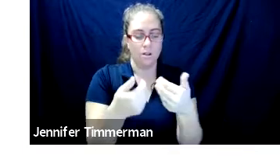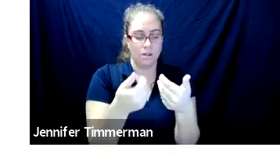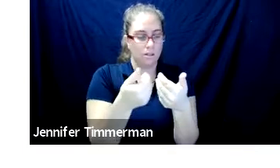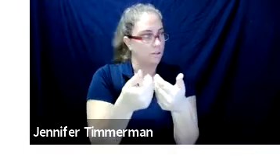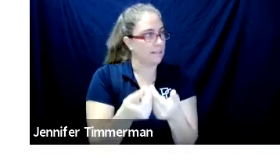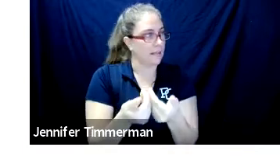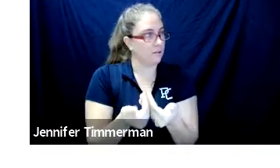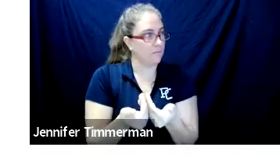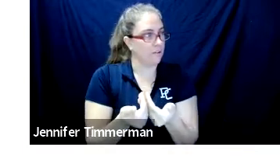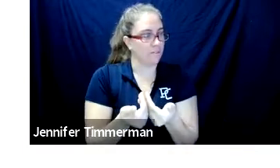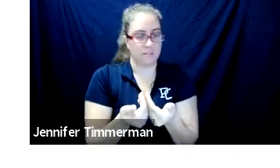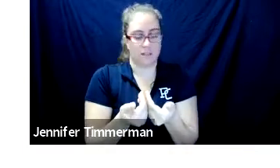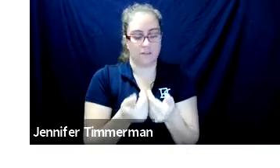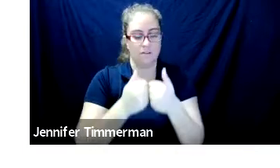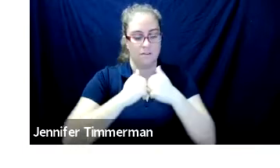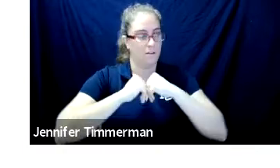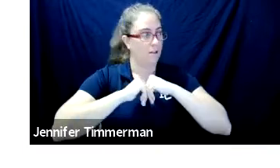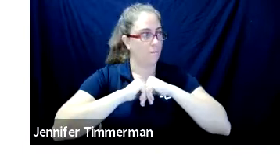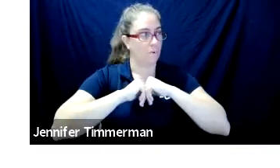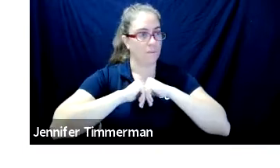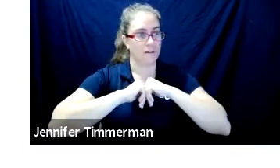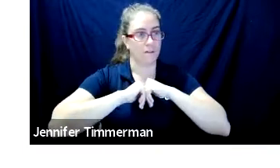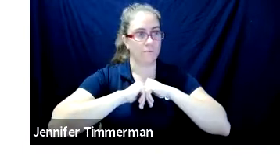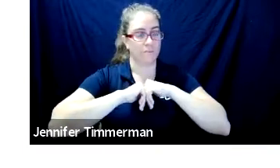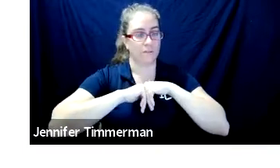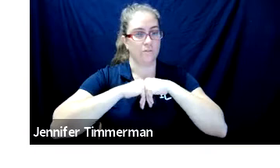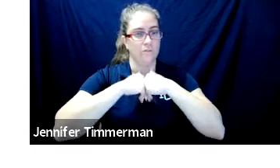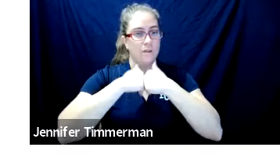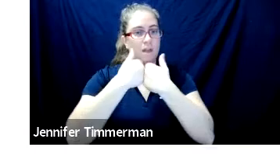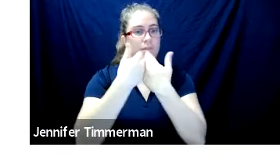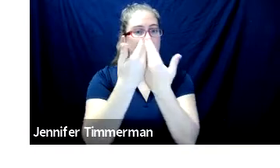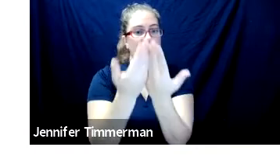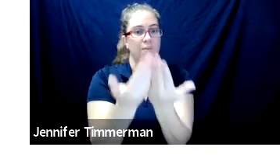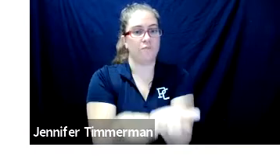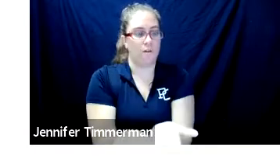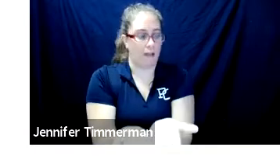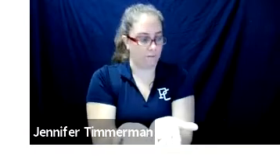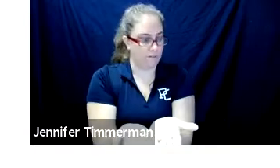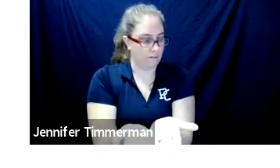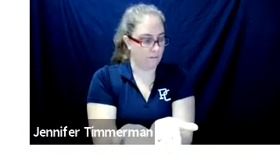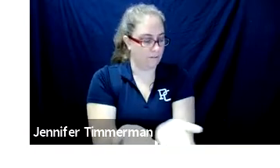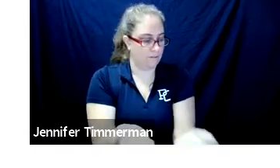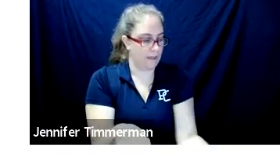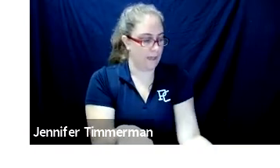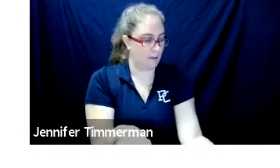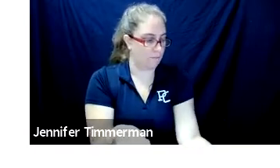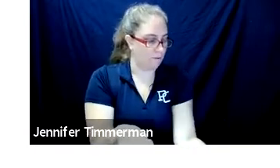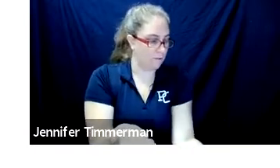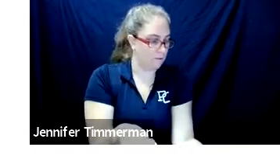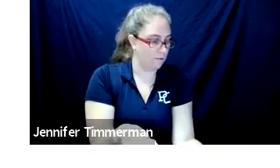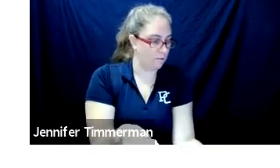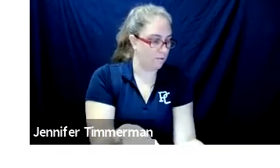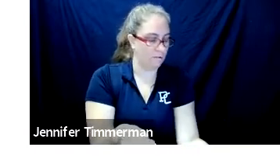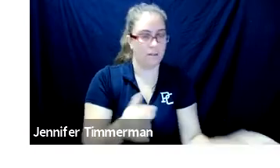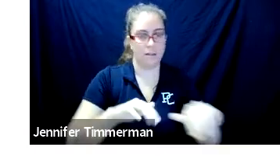or can line your fingers up together, bring them in close to you, and then let them fall out. How